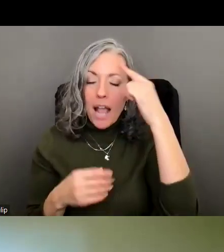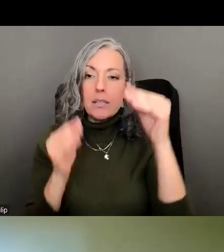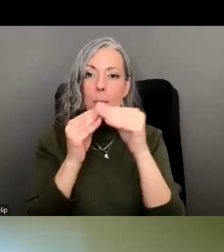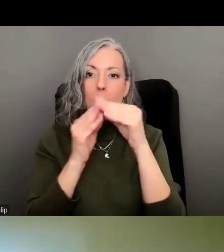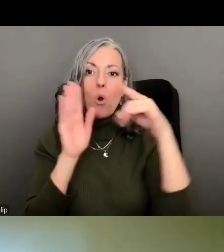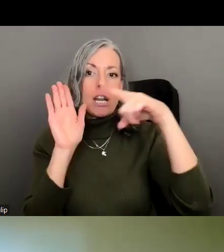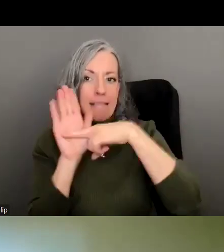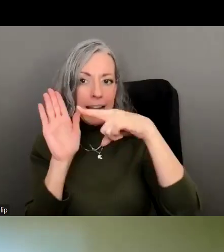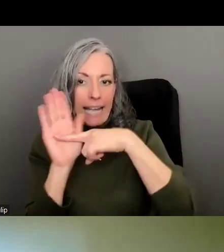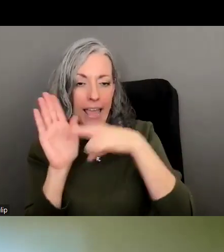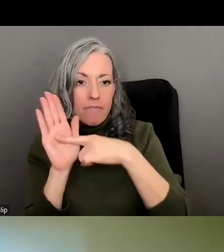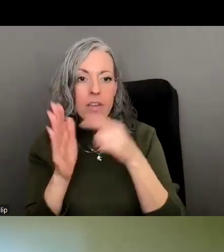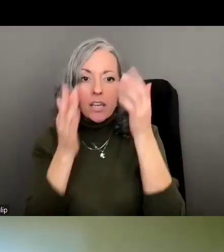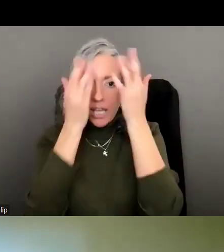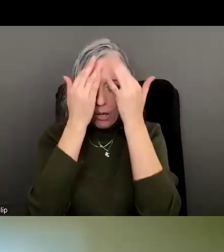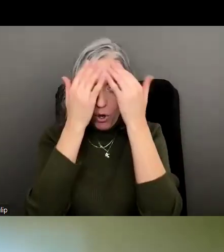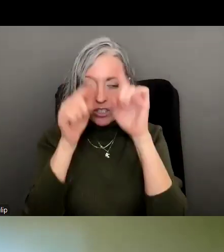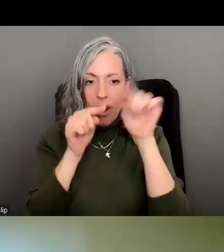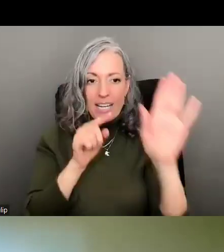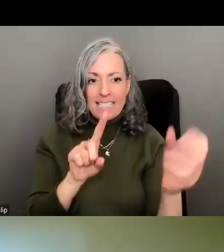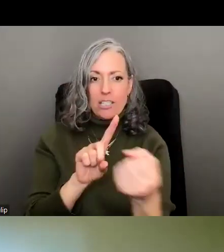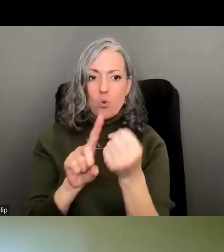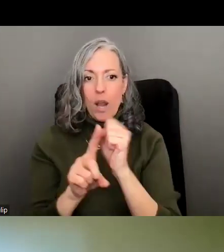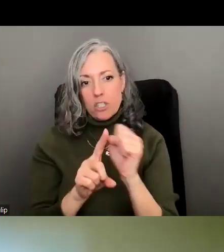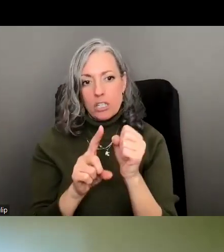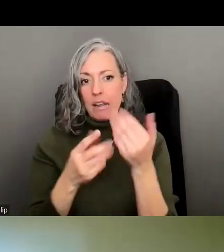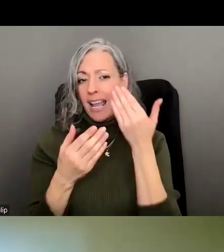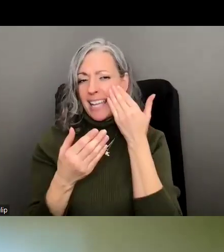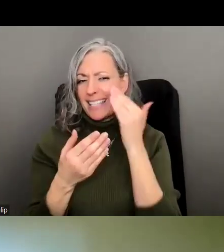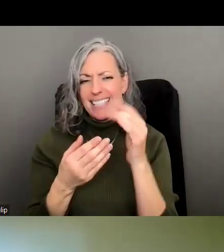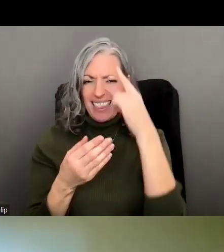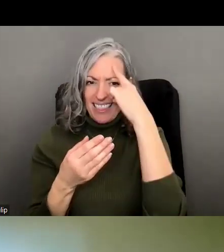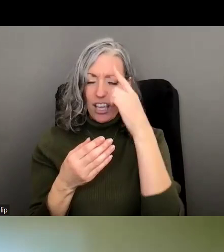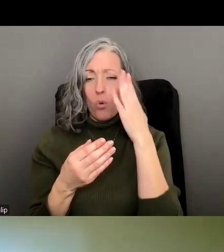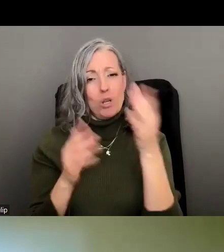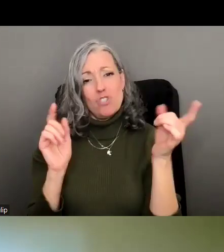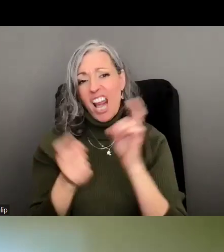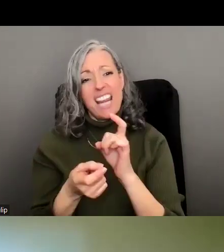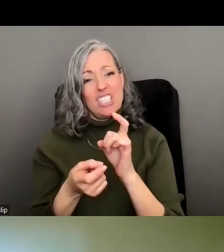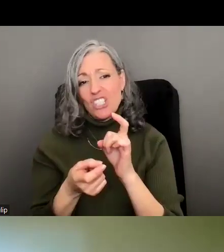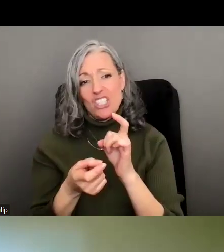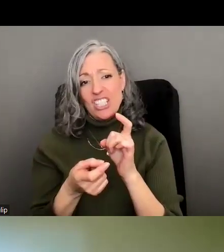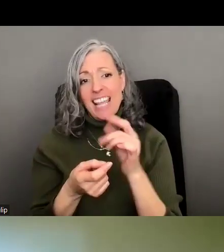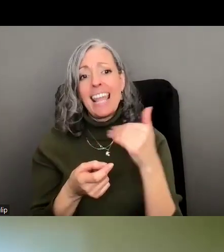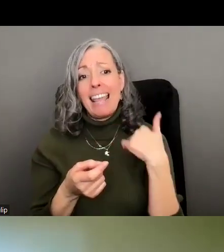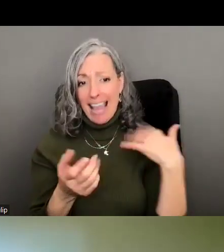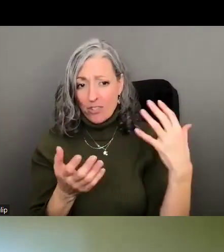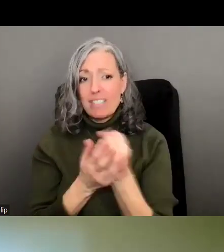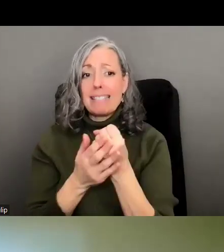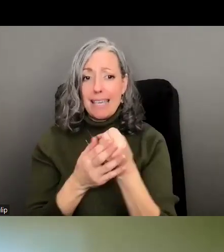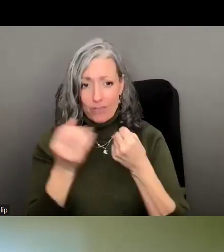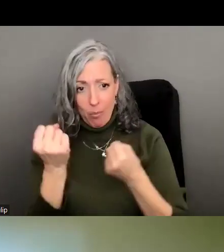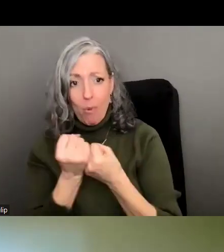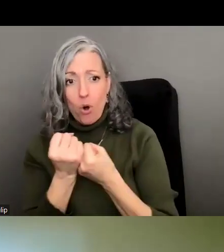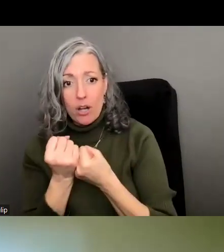worries about his situation and doesn't really think it's going to turn around. He has received assistance, but